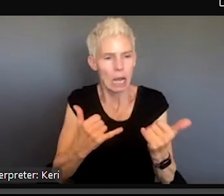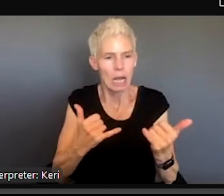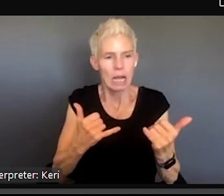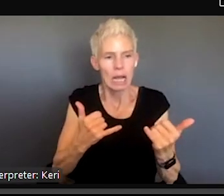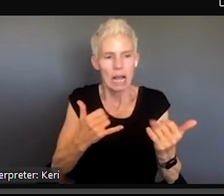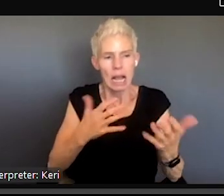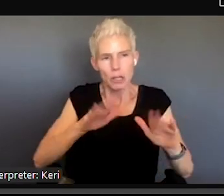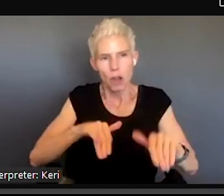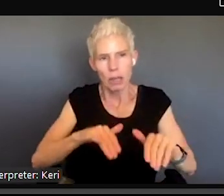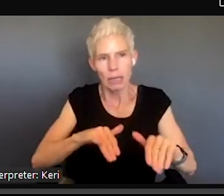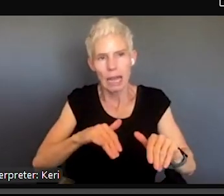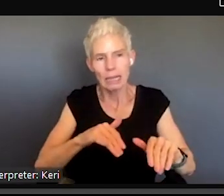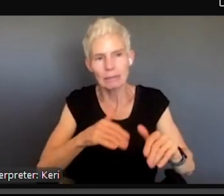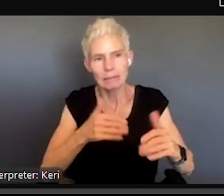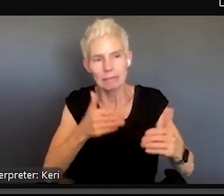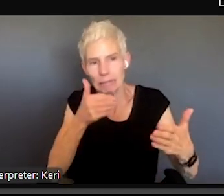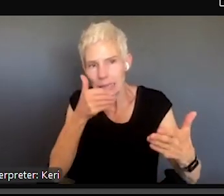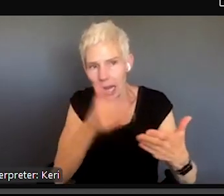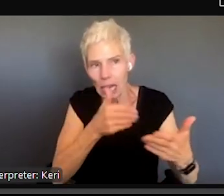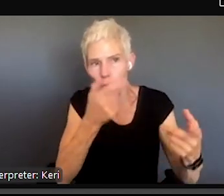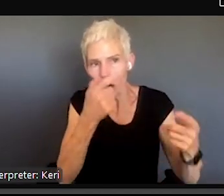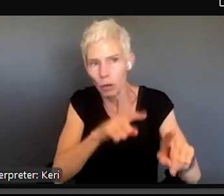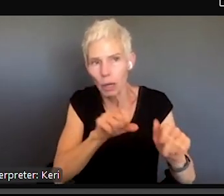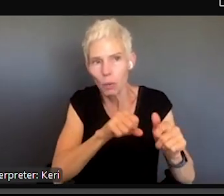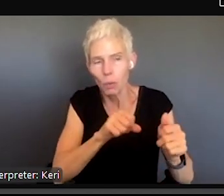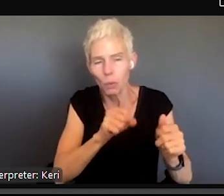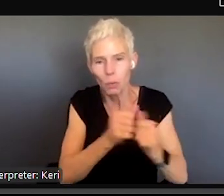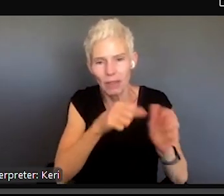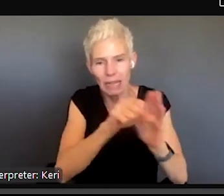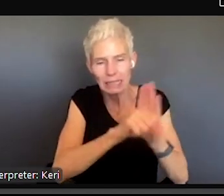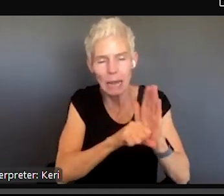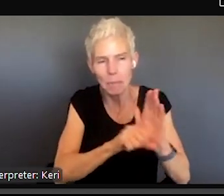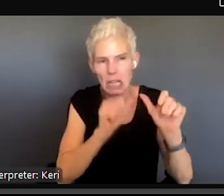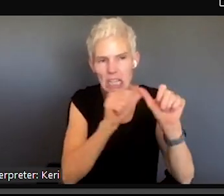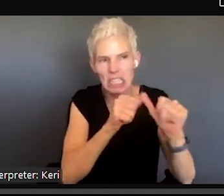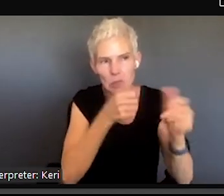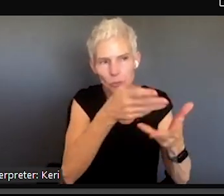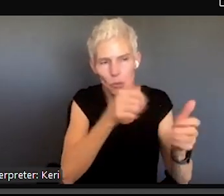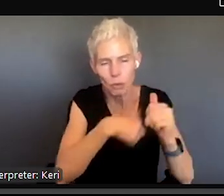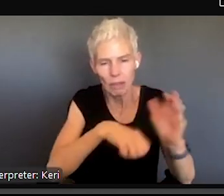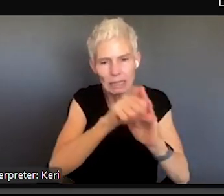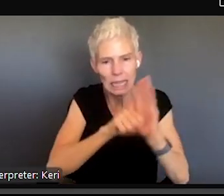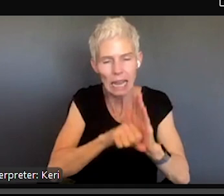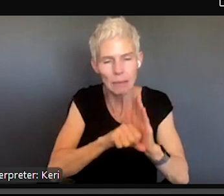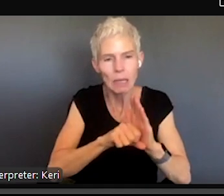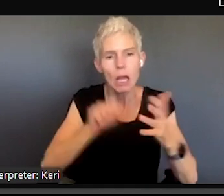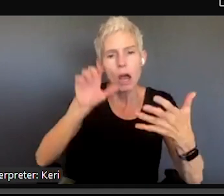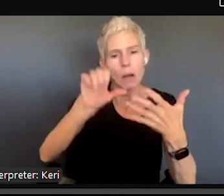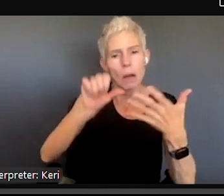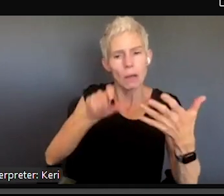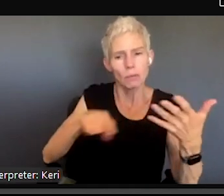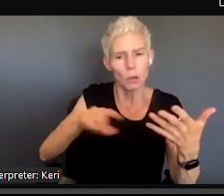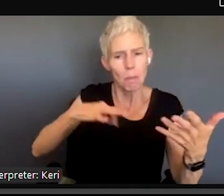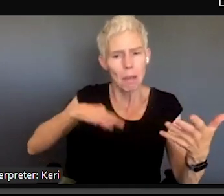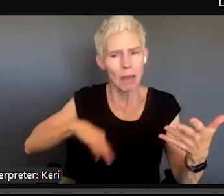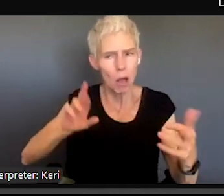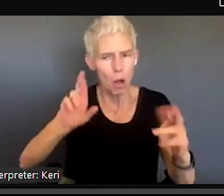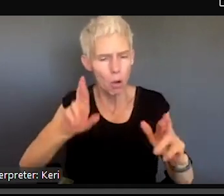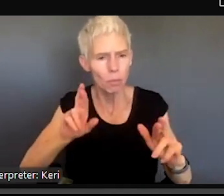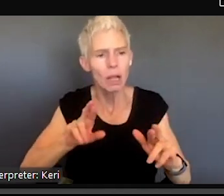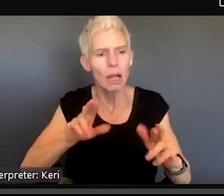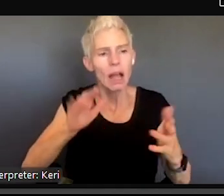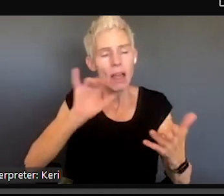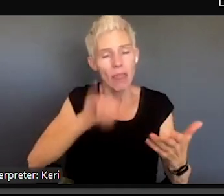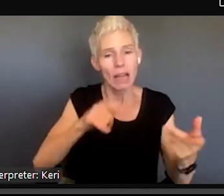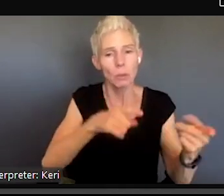with the state, but we'll continue to do it. I hope this was helpful and provided the information that we're looking for, but this is what's